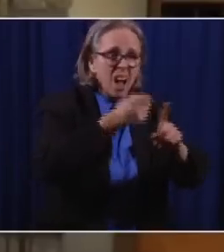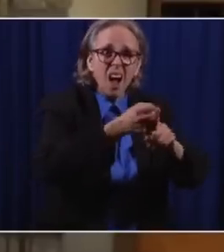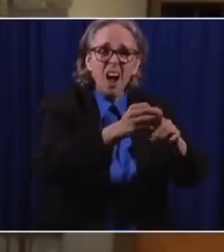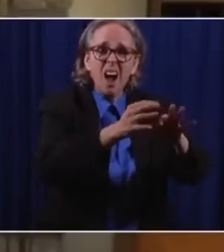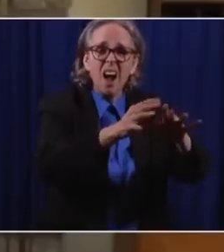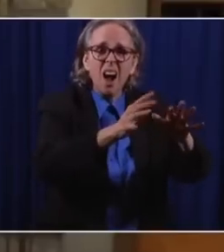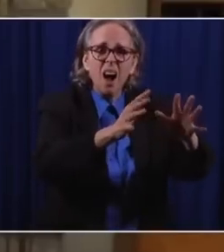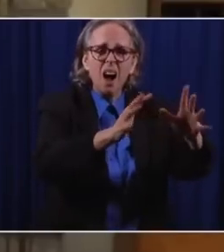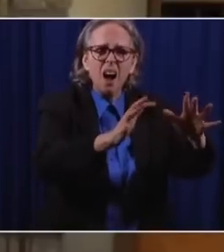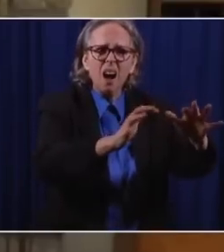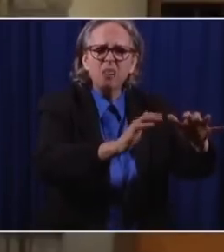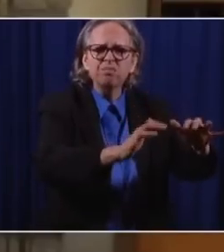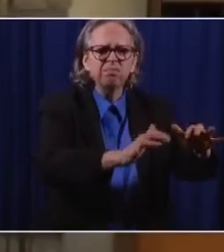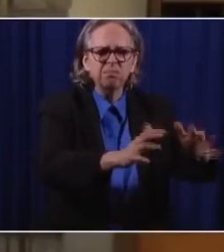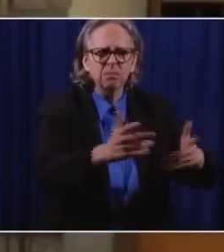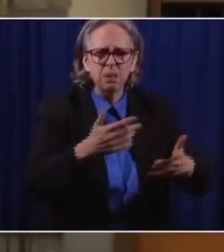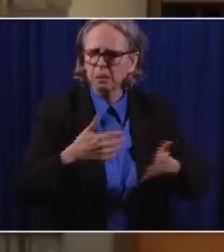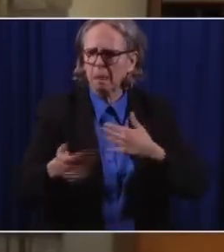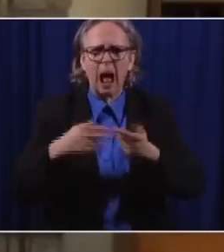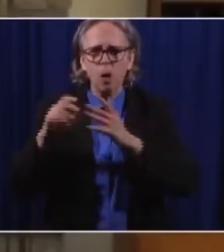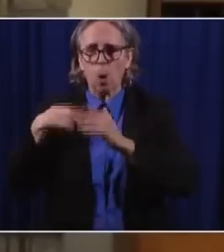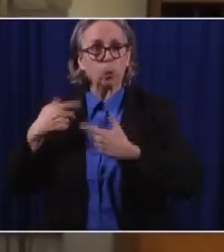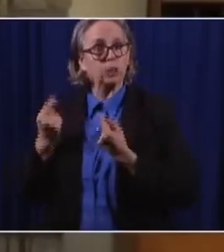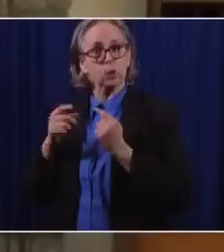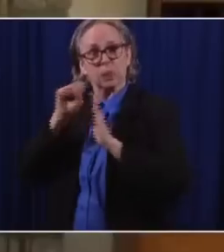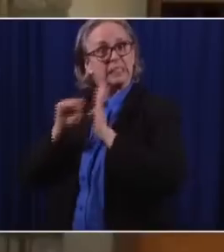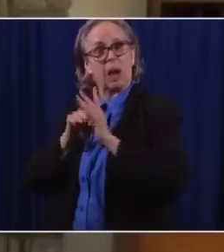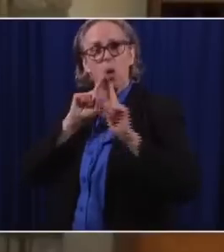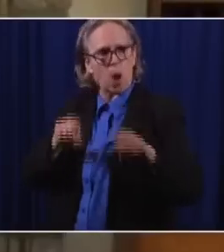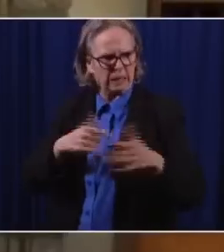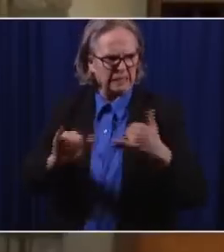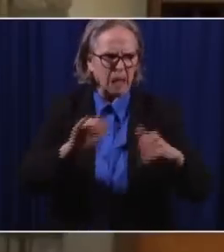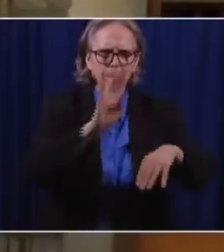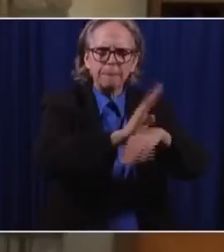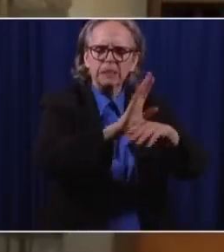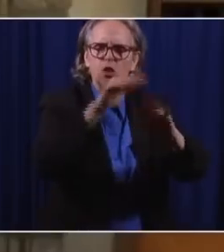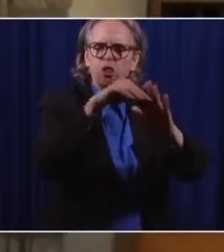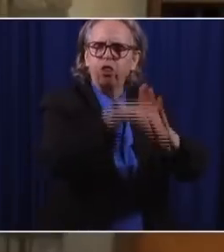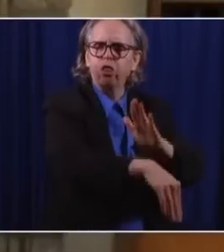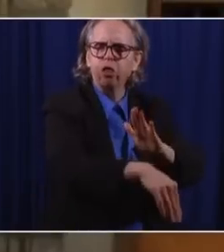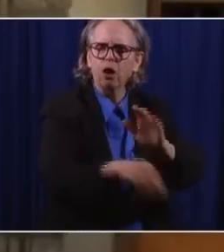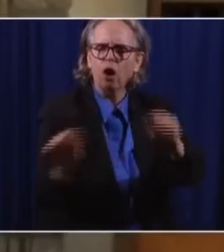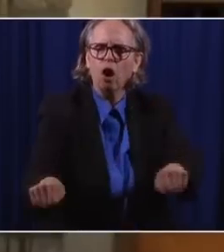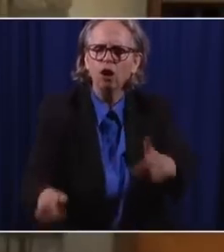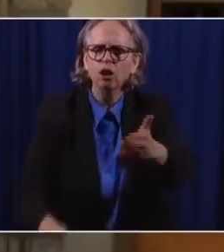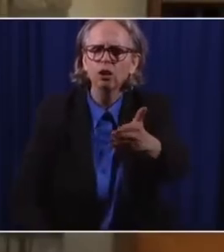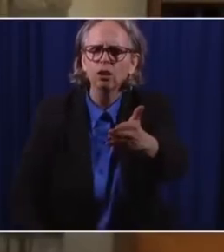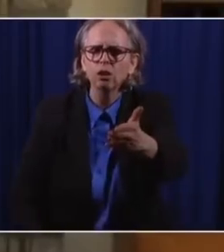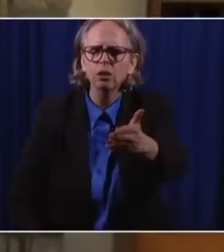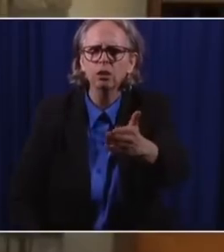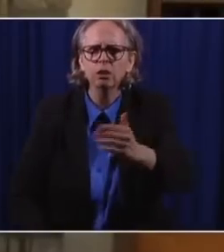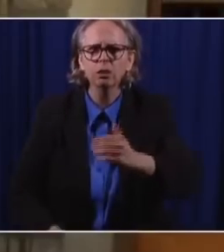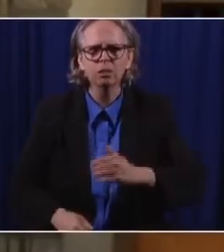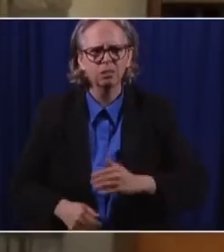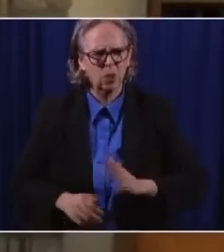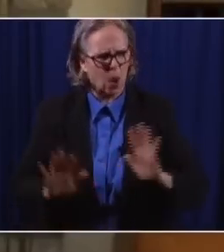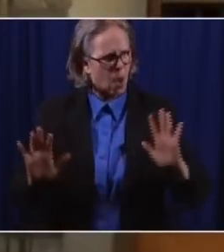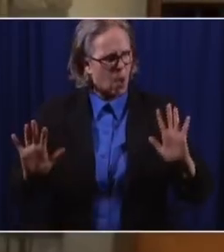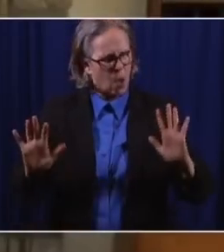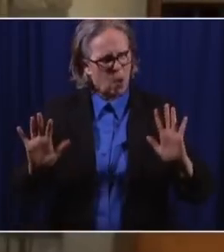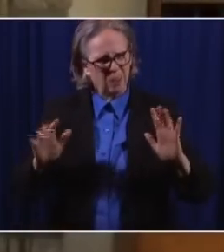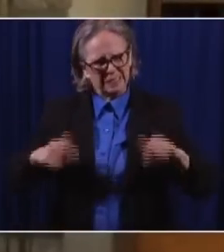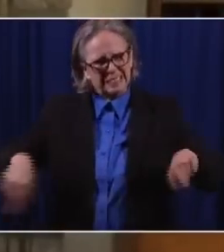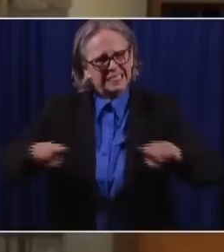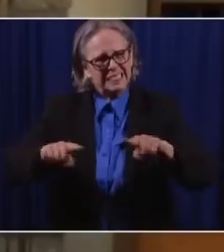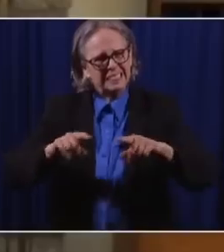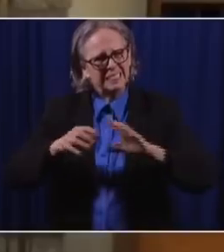we want to continue to try to live through this pandemic and live with this virus for the next few months, we have got